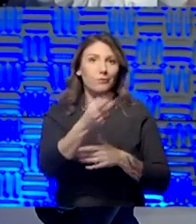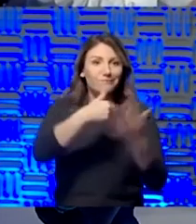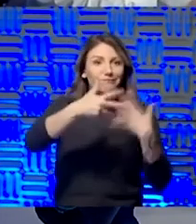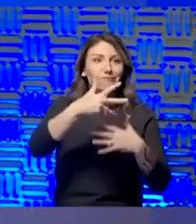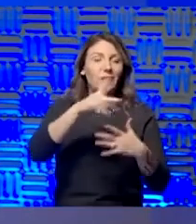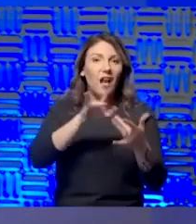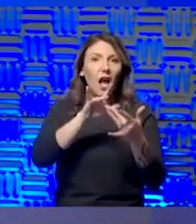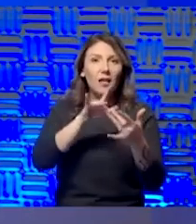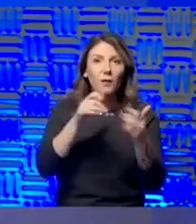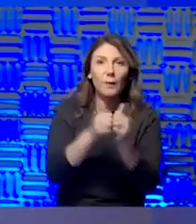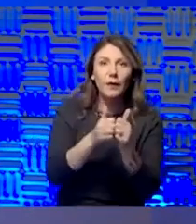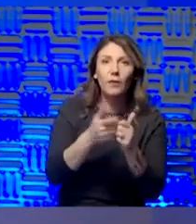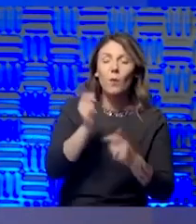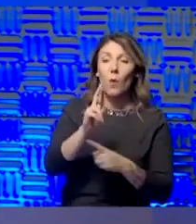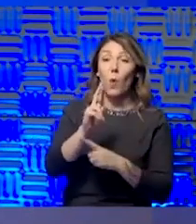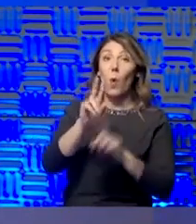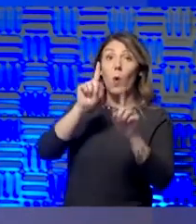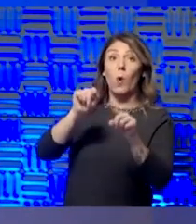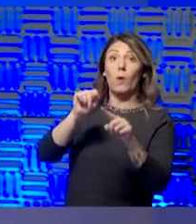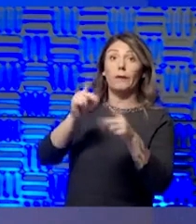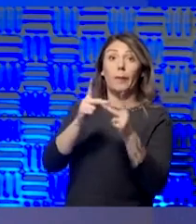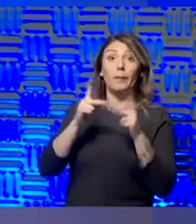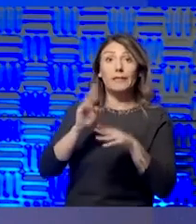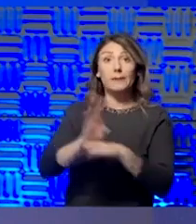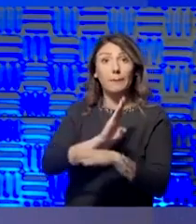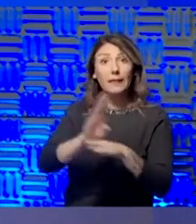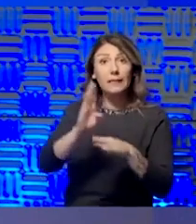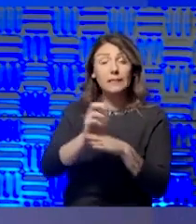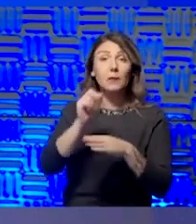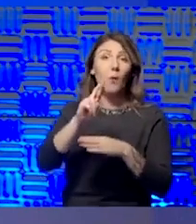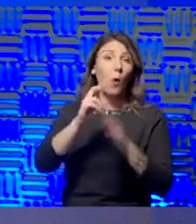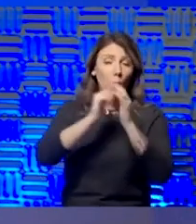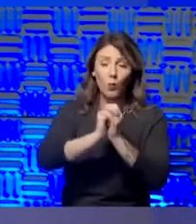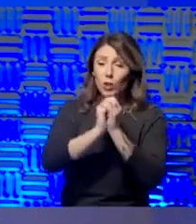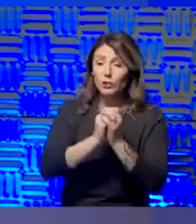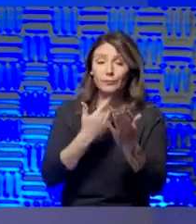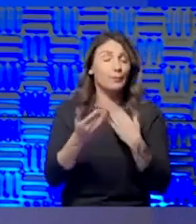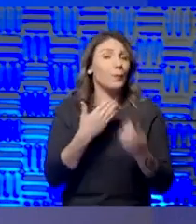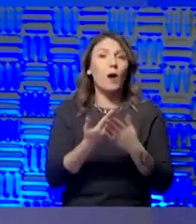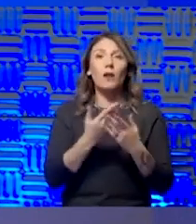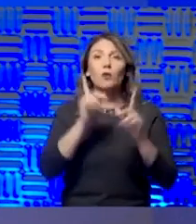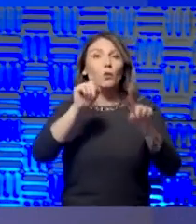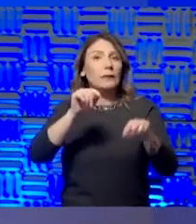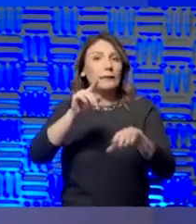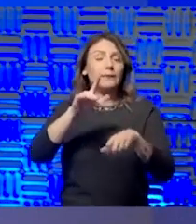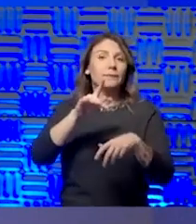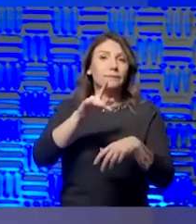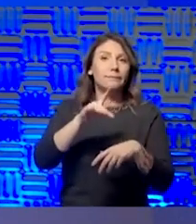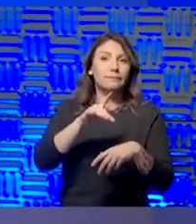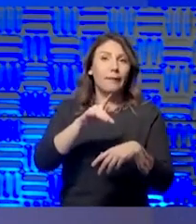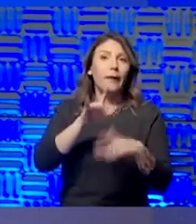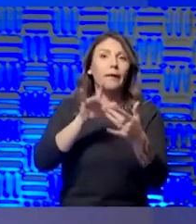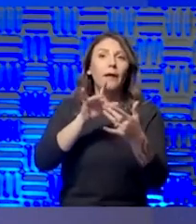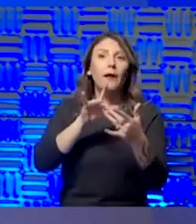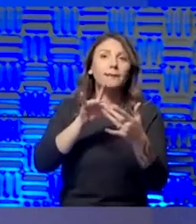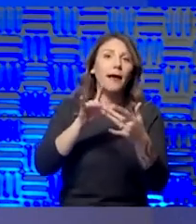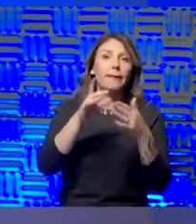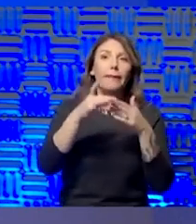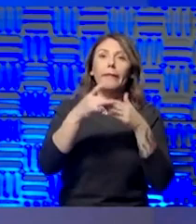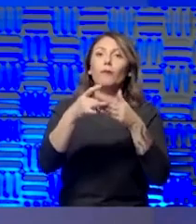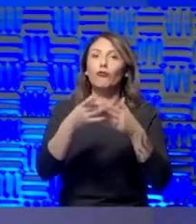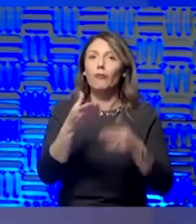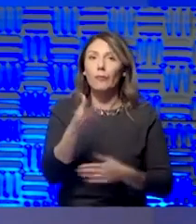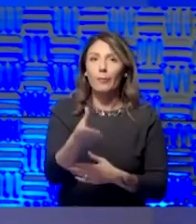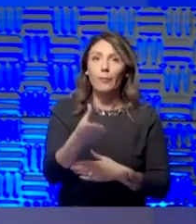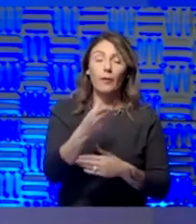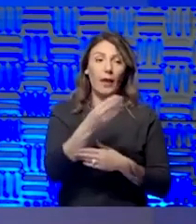going to either those places of business or worship or wherever that person may have been, contacting the leadership there and really